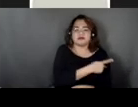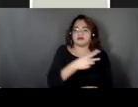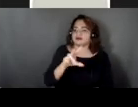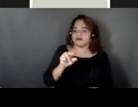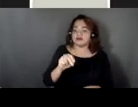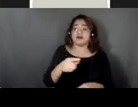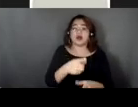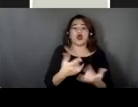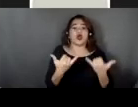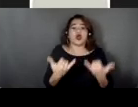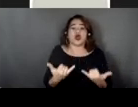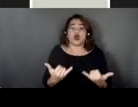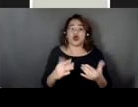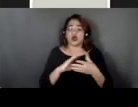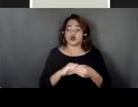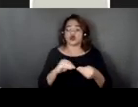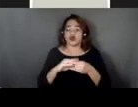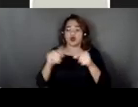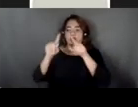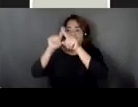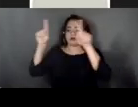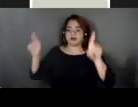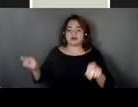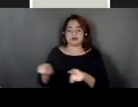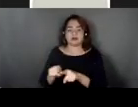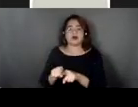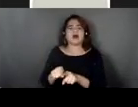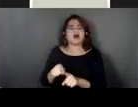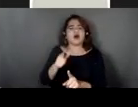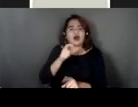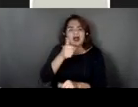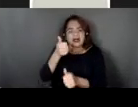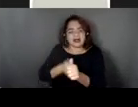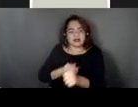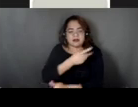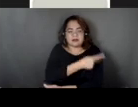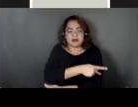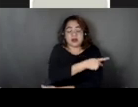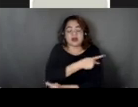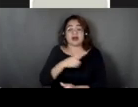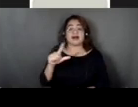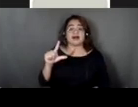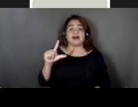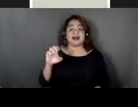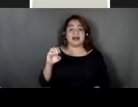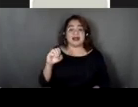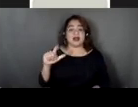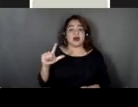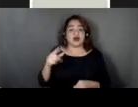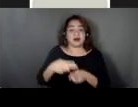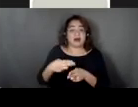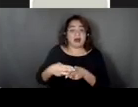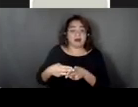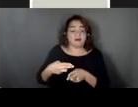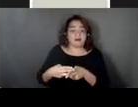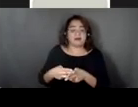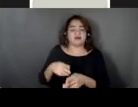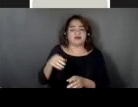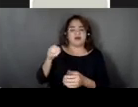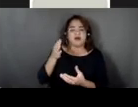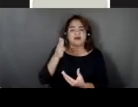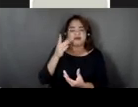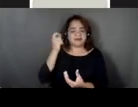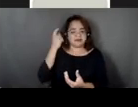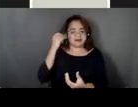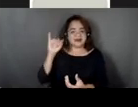storyboard looks like. So we are required to have the legal name on file. And by legal name, I specifically mean the name that's